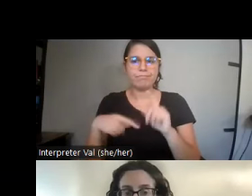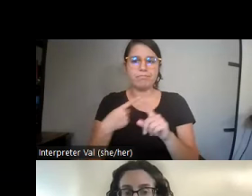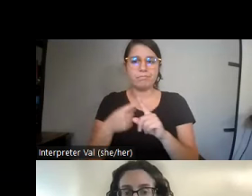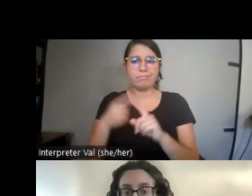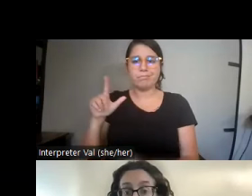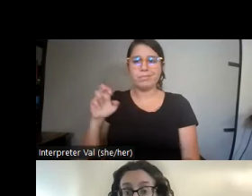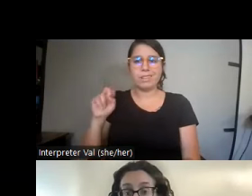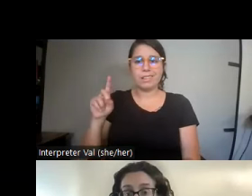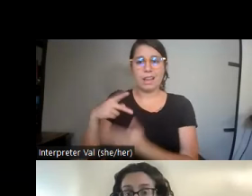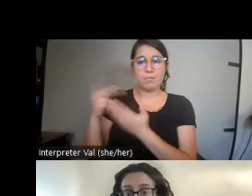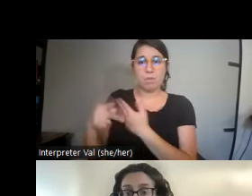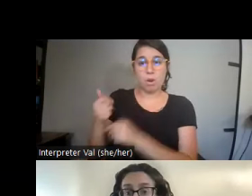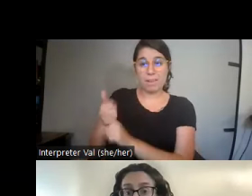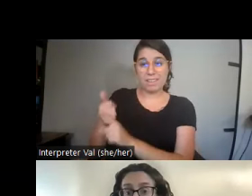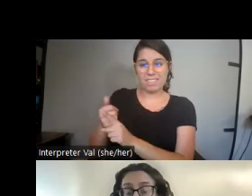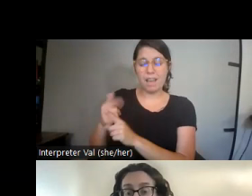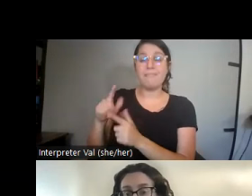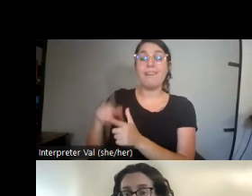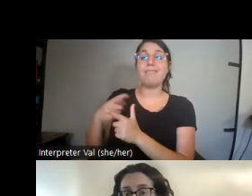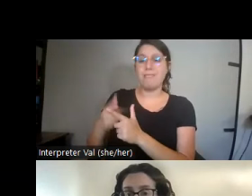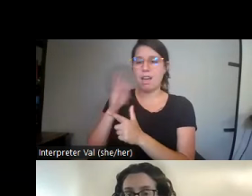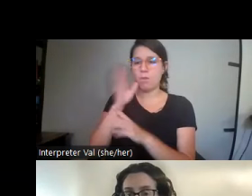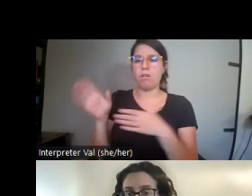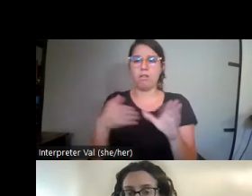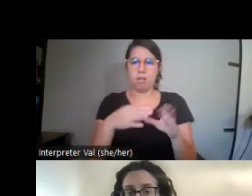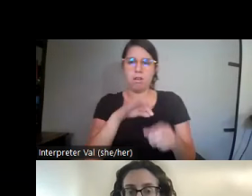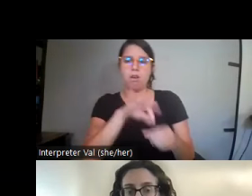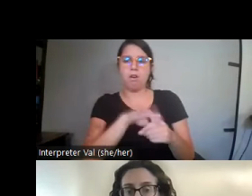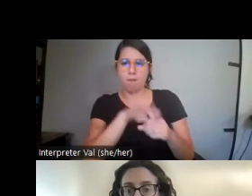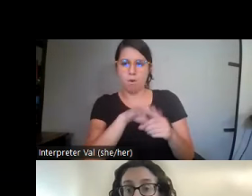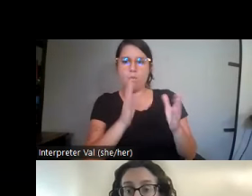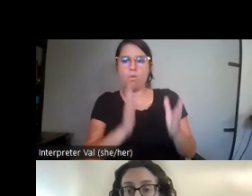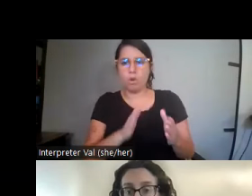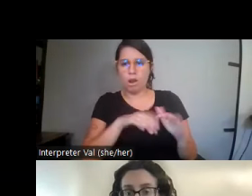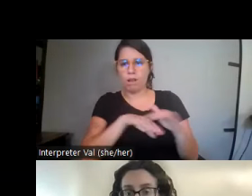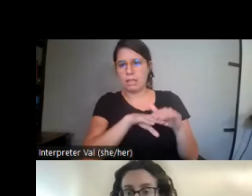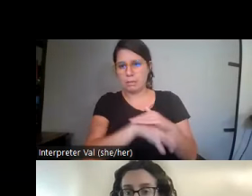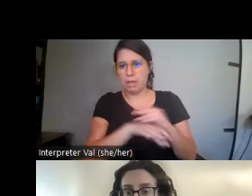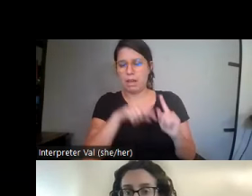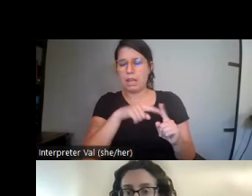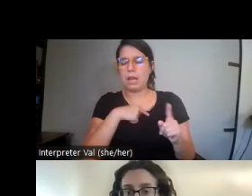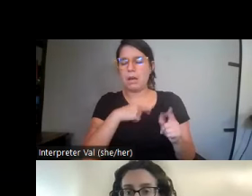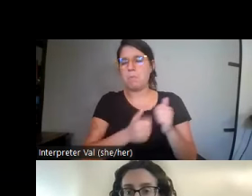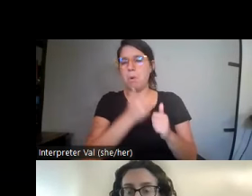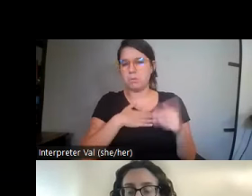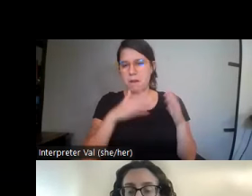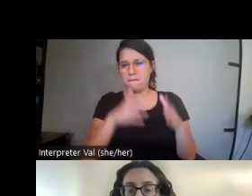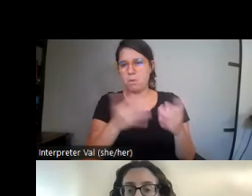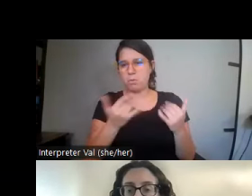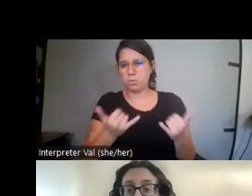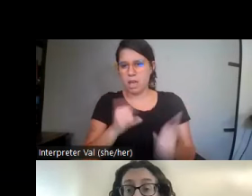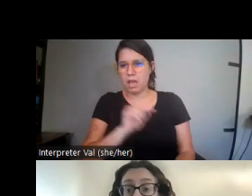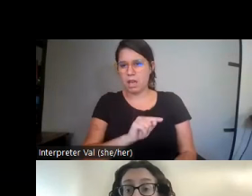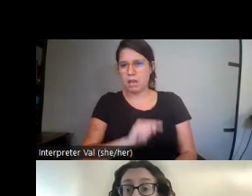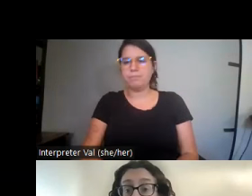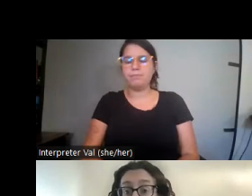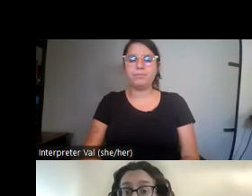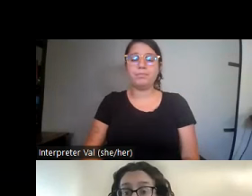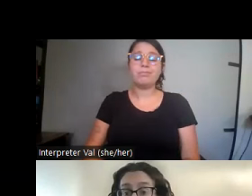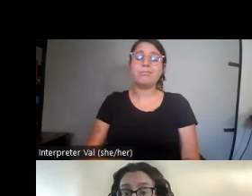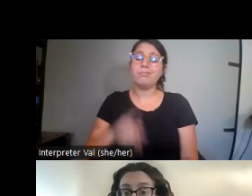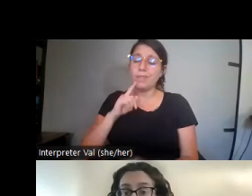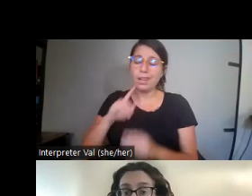program, and then we'll switch to voter accessibility, which is really going to be the main focus of what I'm talking about. But just